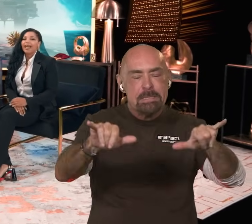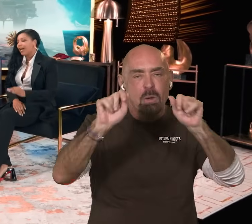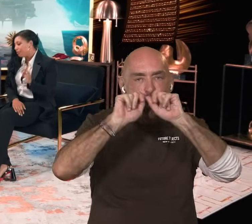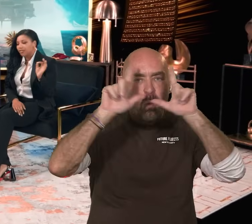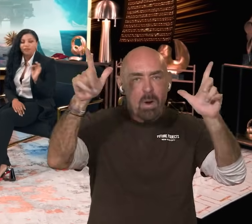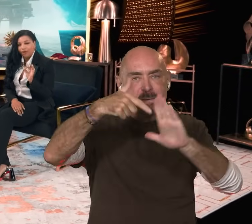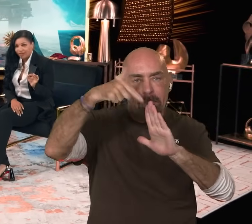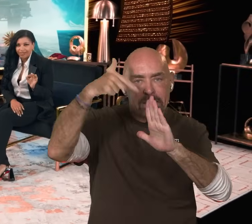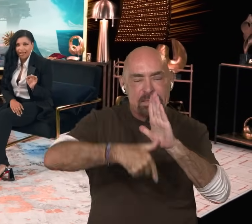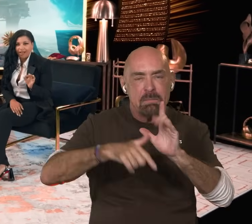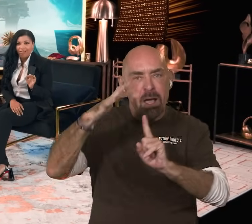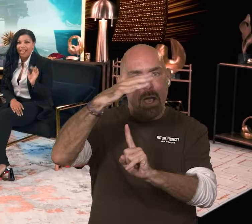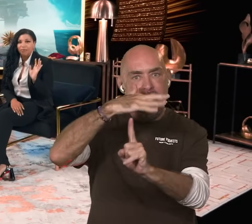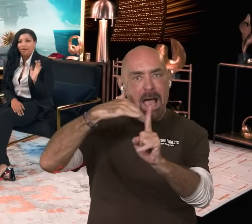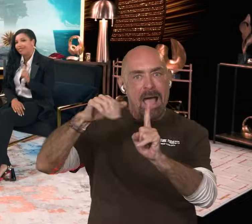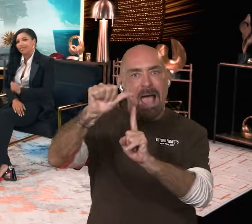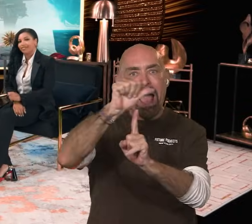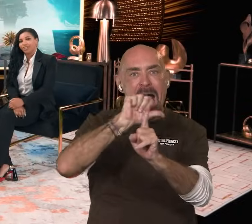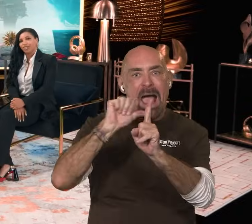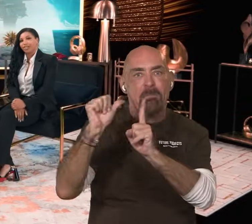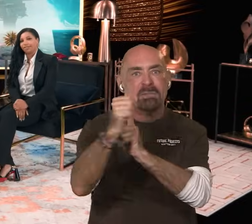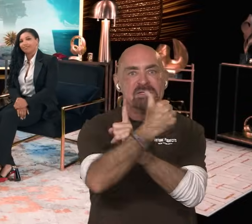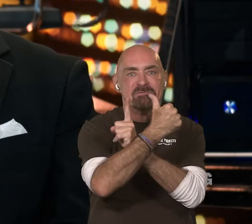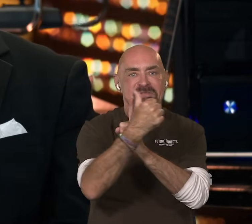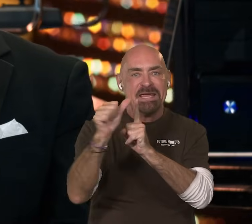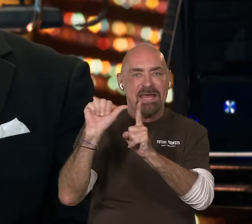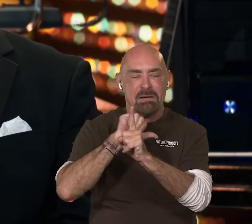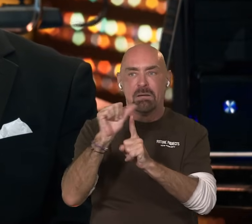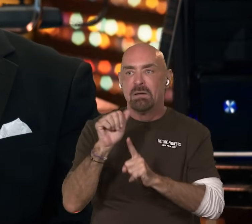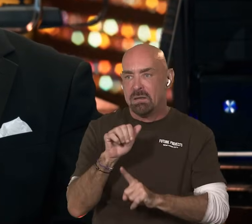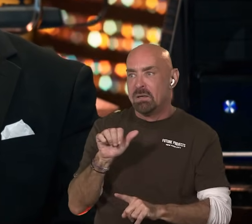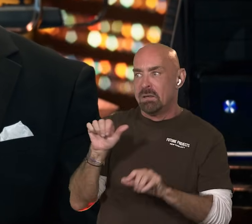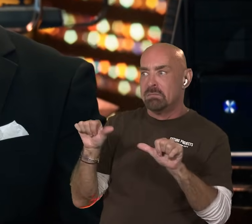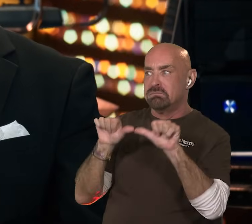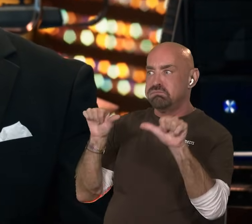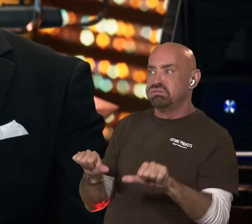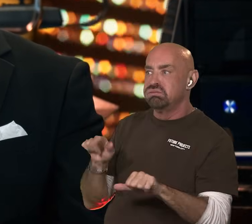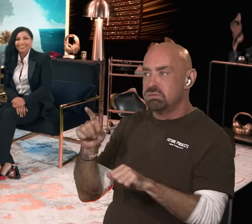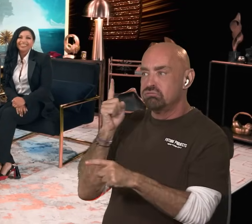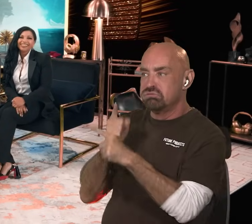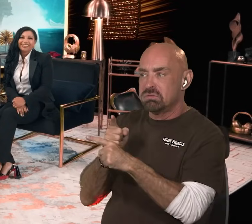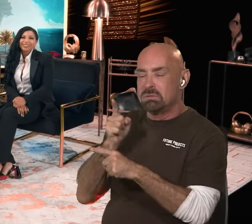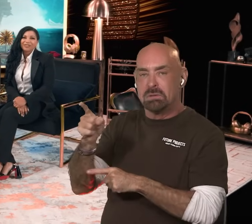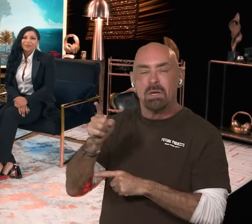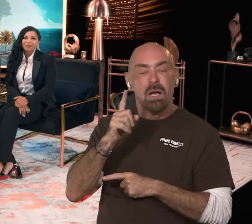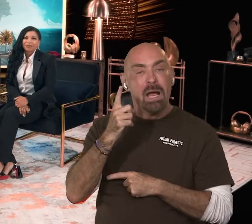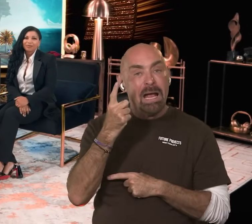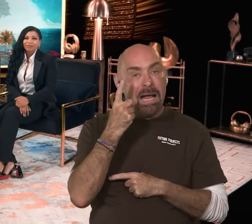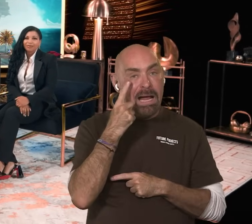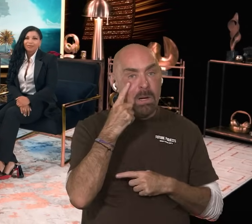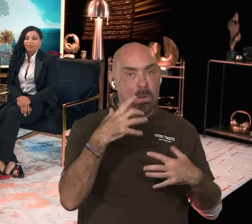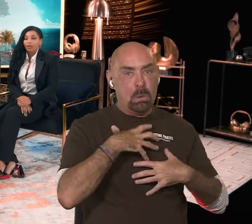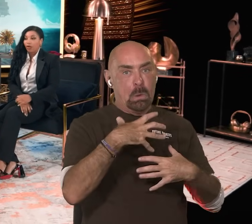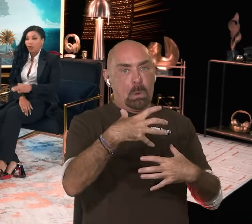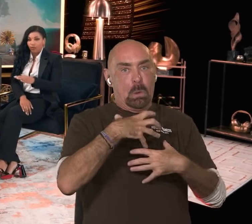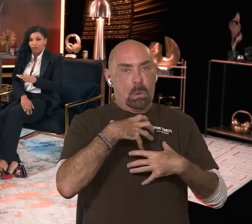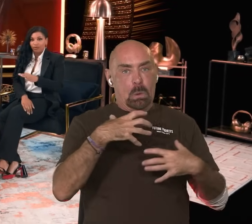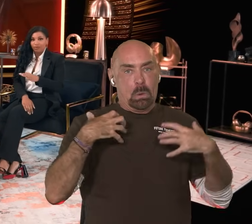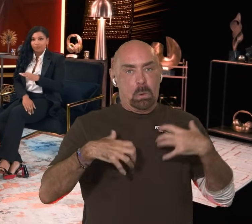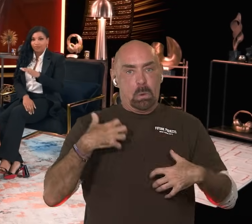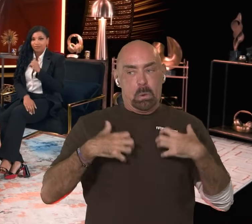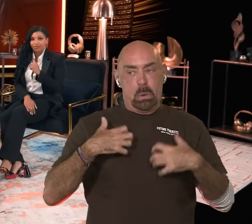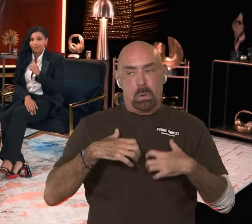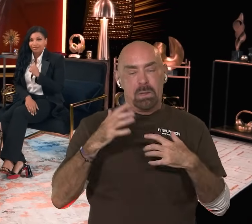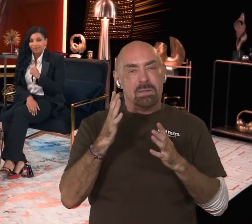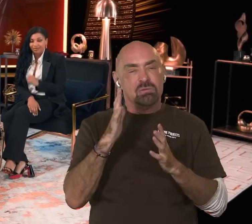looks atmospheric as hell and positively chilling. Amen to that, Mika. And hey, speaking of chilling,